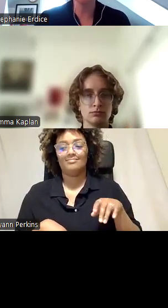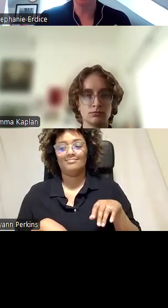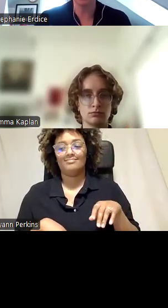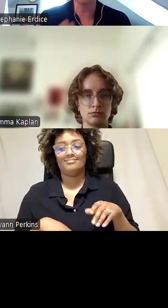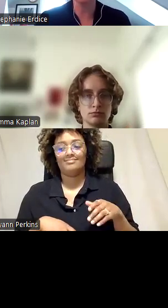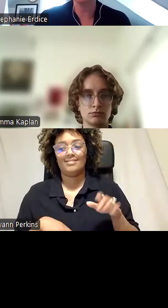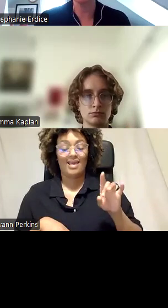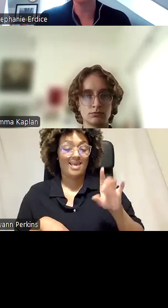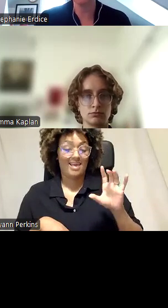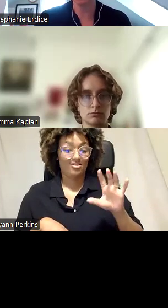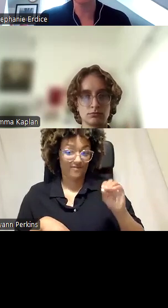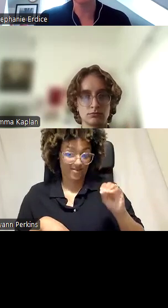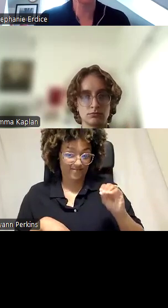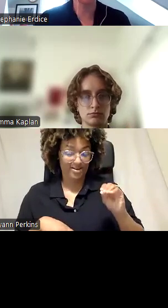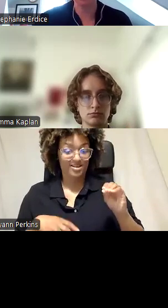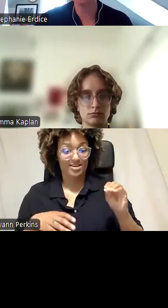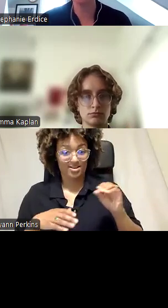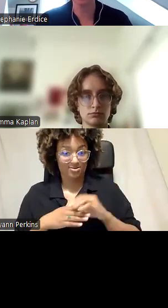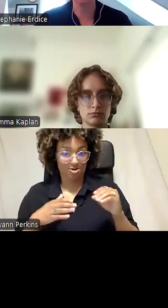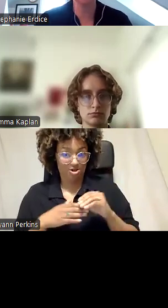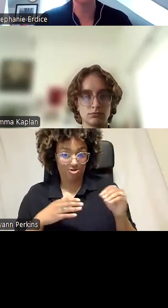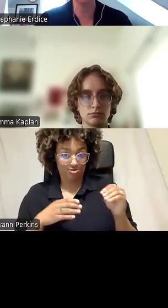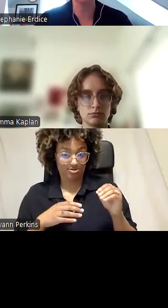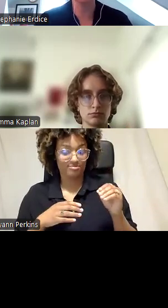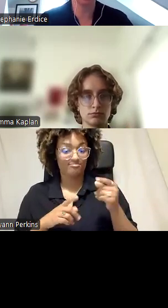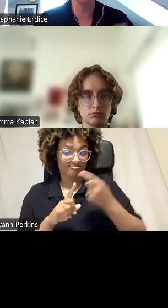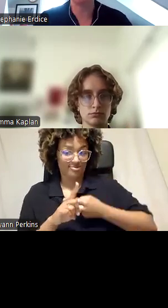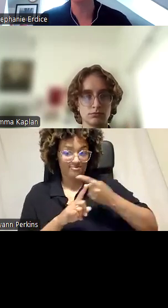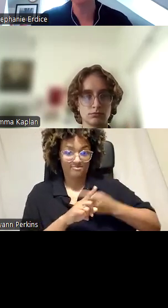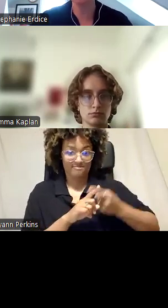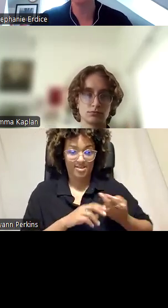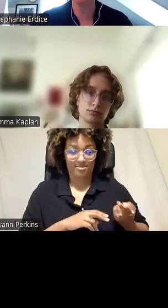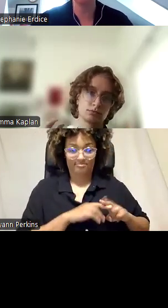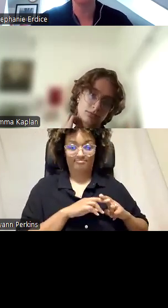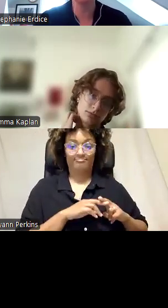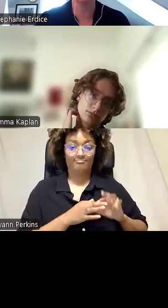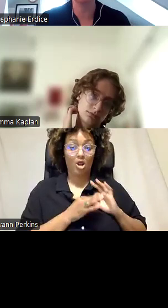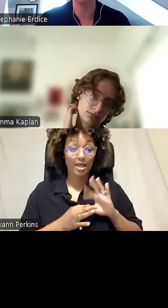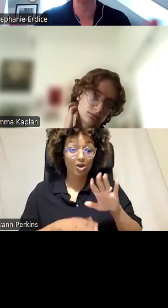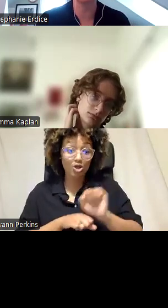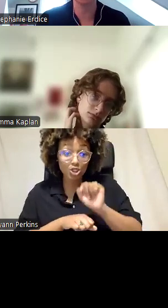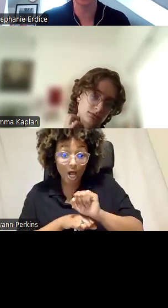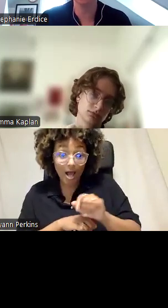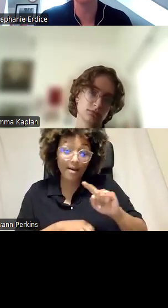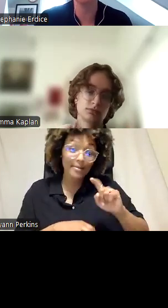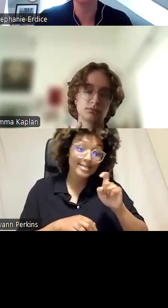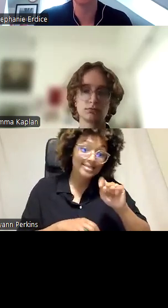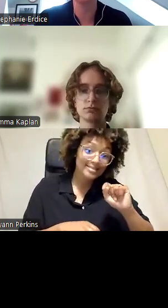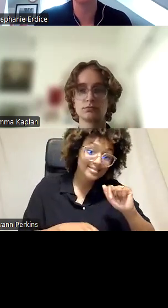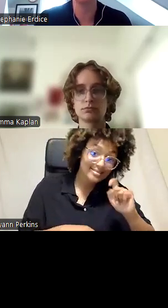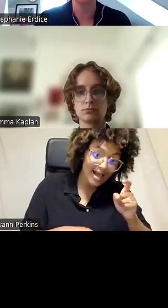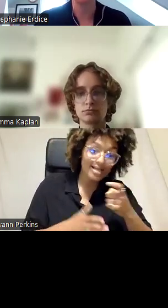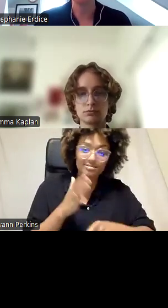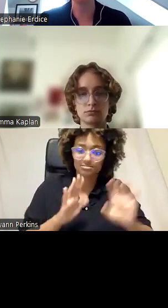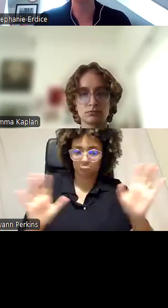you got an extra $850 a month, not associated with your job, not associated with anything else, just an extra